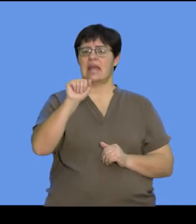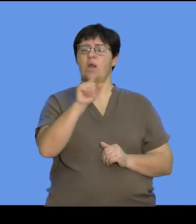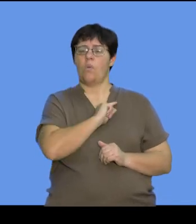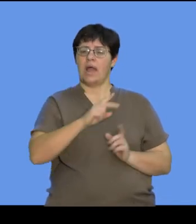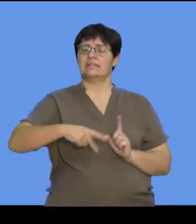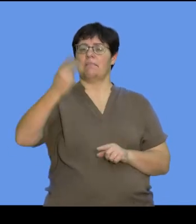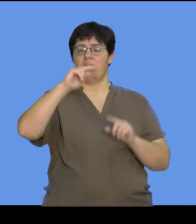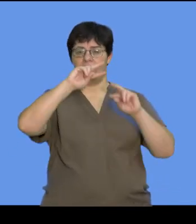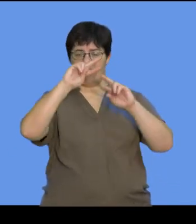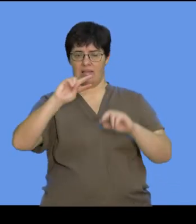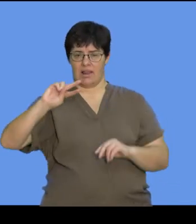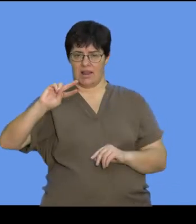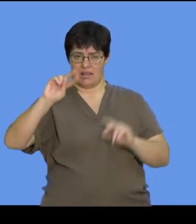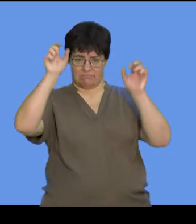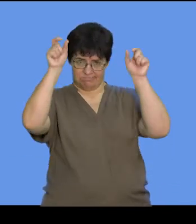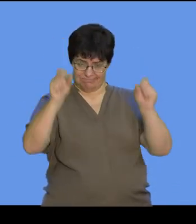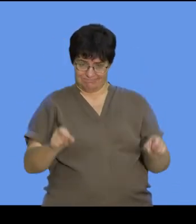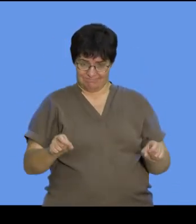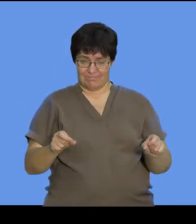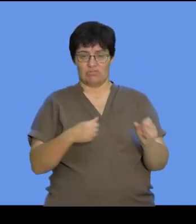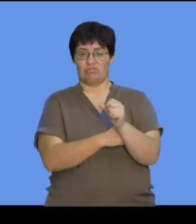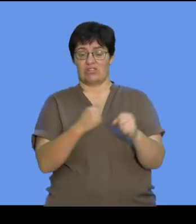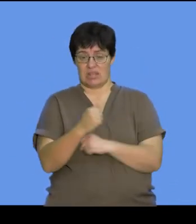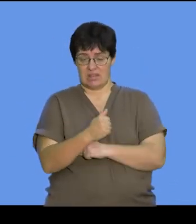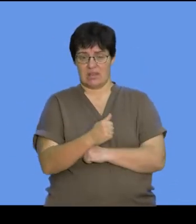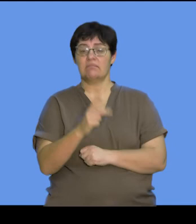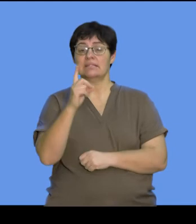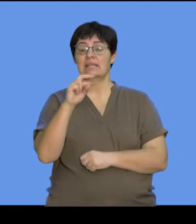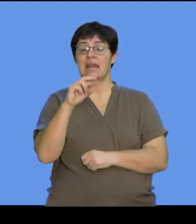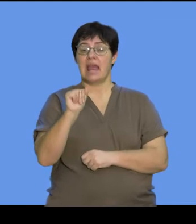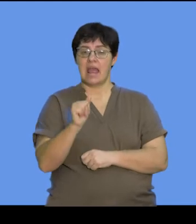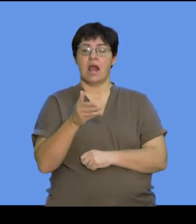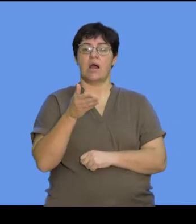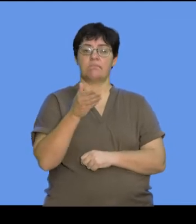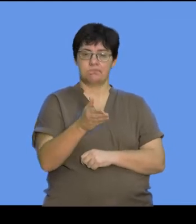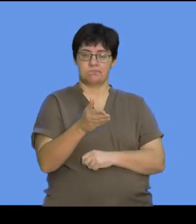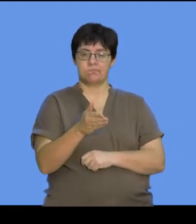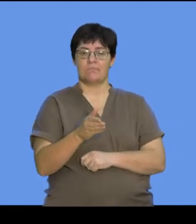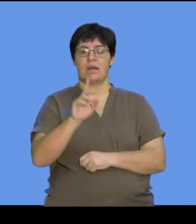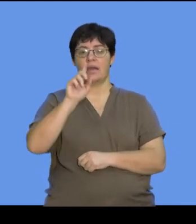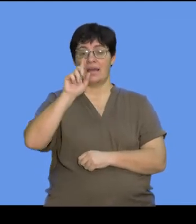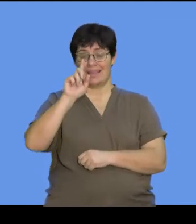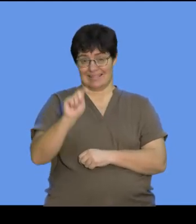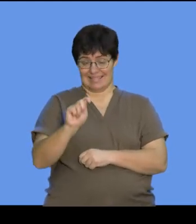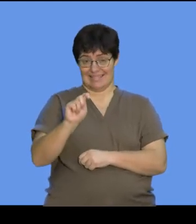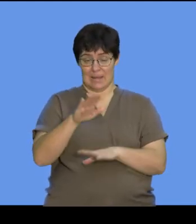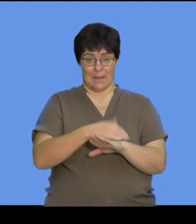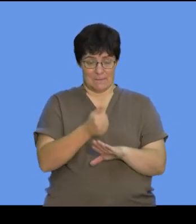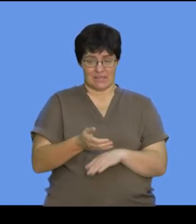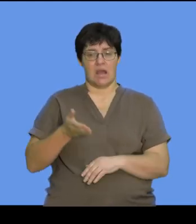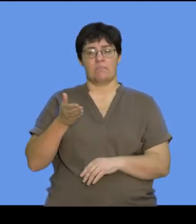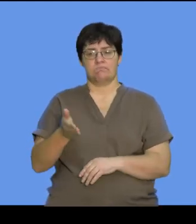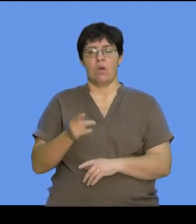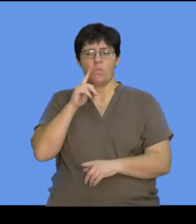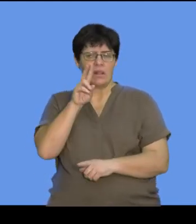double-stranded structure. More important than that, we know that DNA would contain a thymine base, and we're going to try and find out